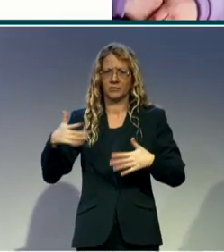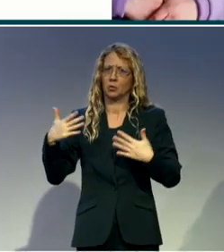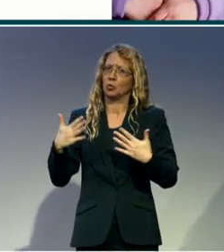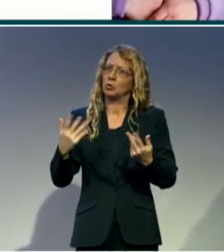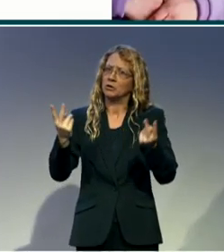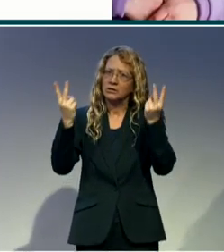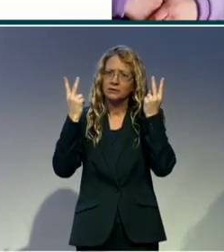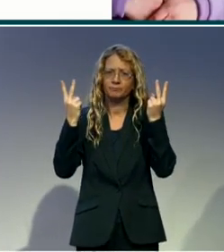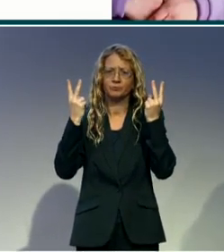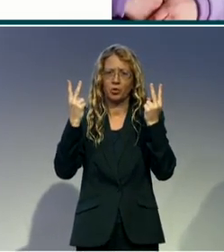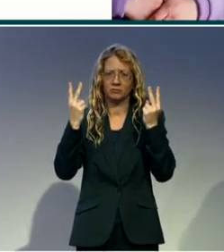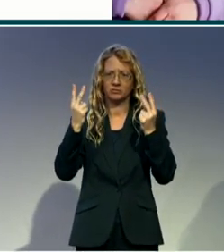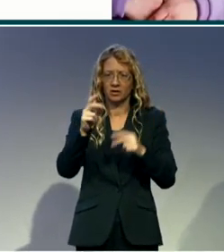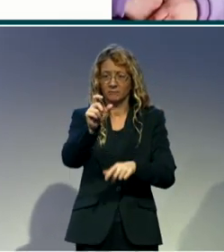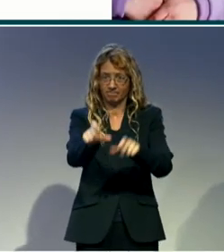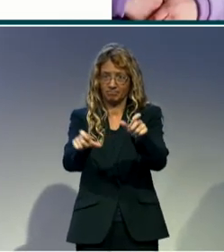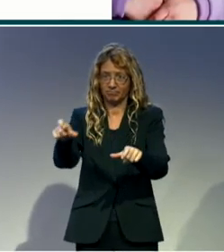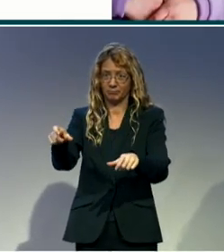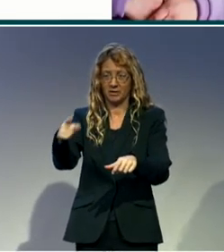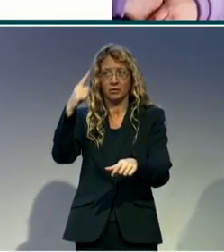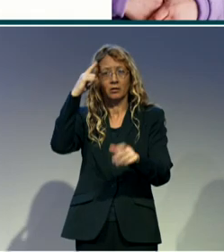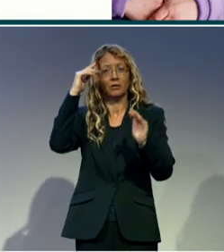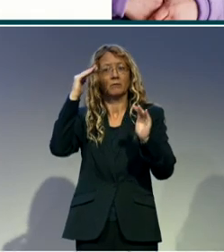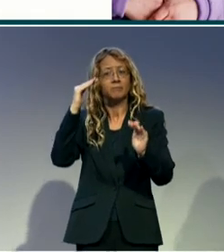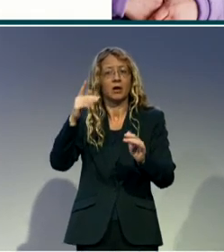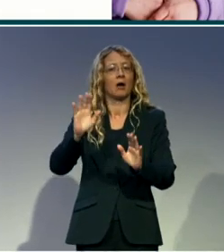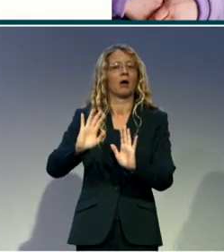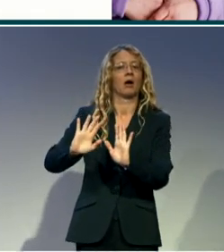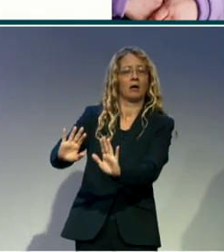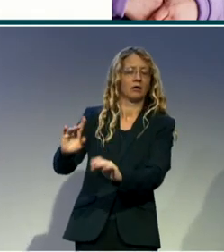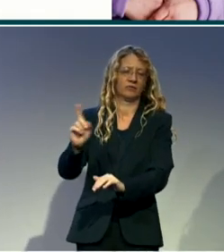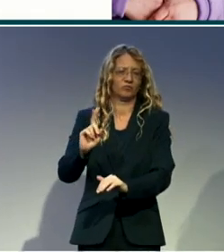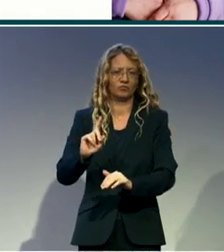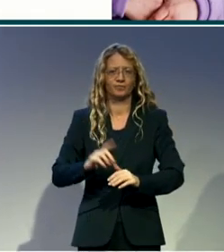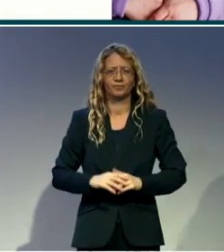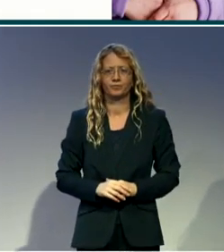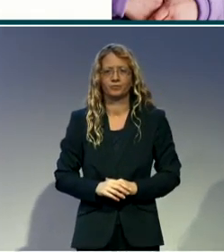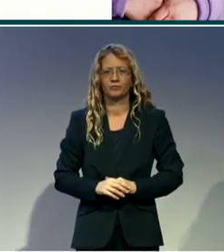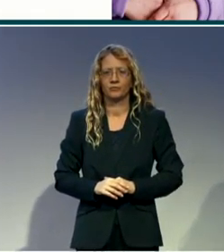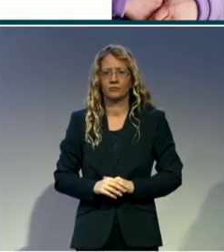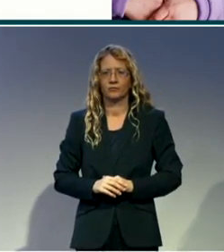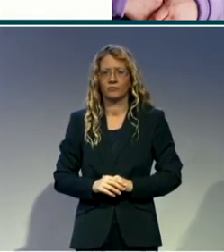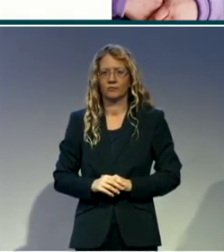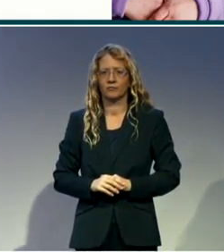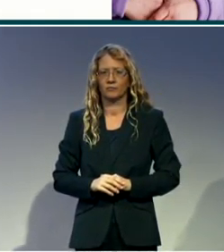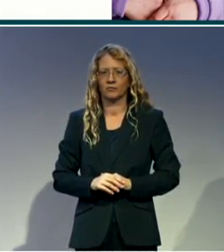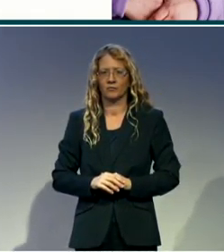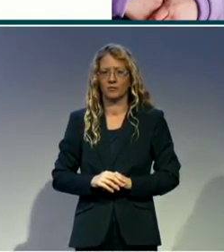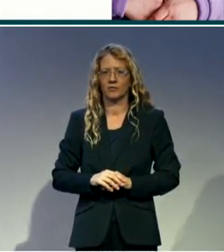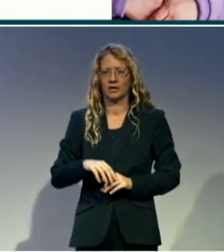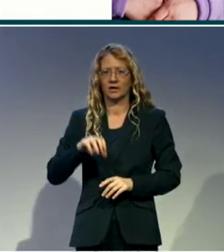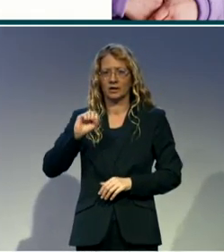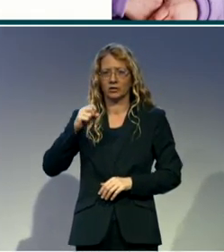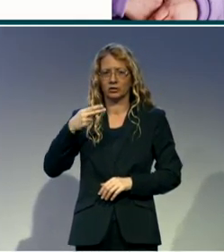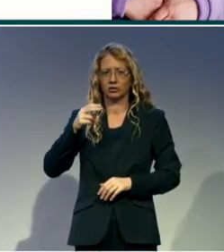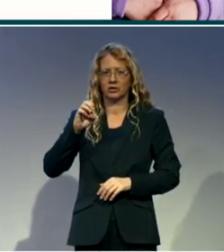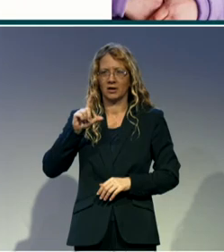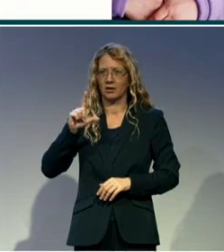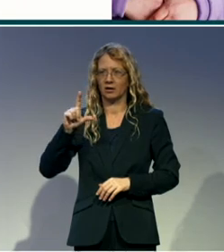We were inspired by the work of Shellberg and Hemmingson and their research in Sweden into social networks and small